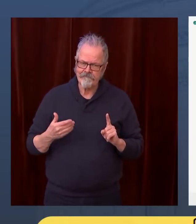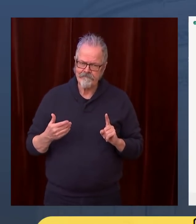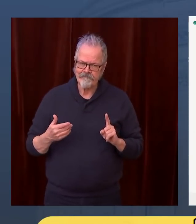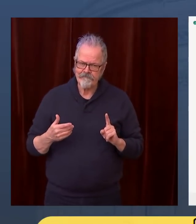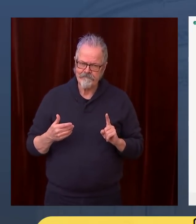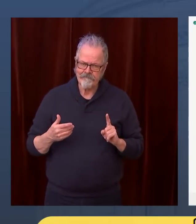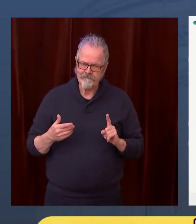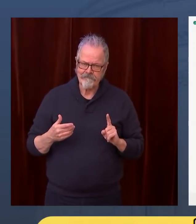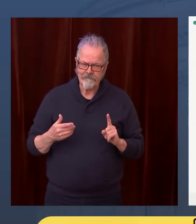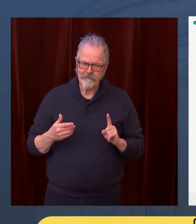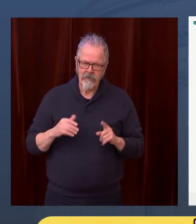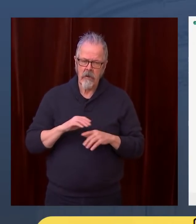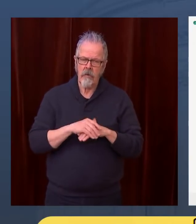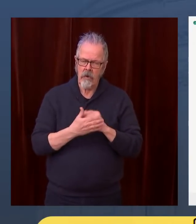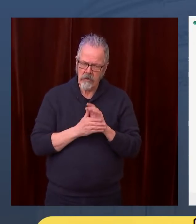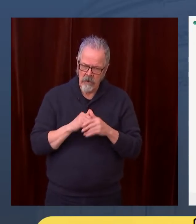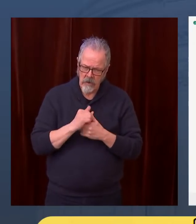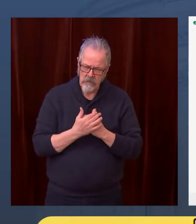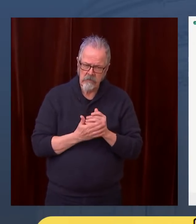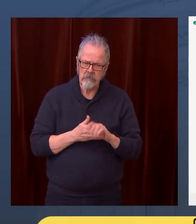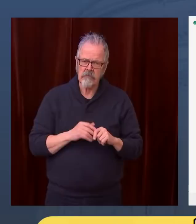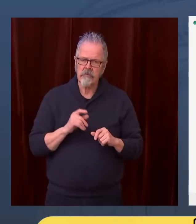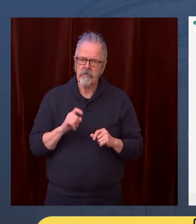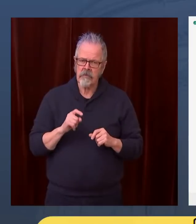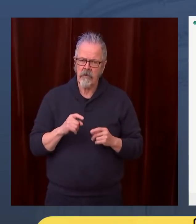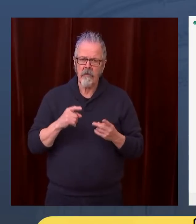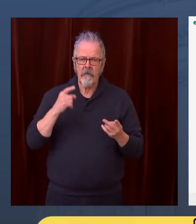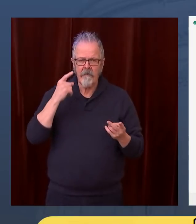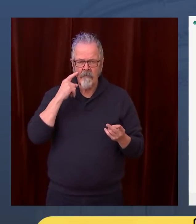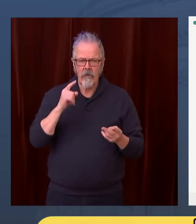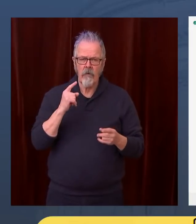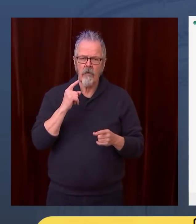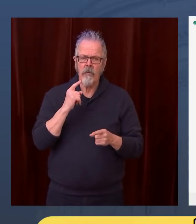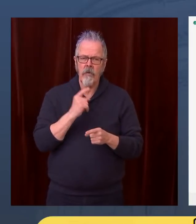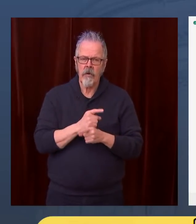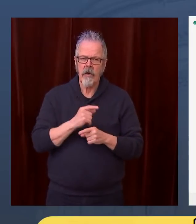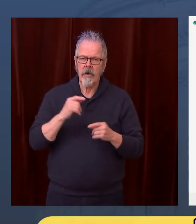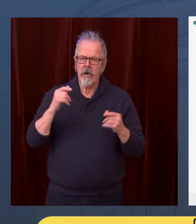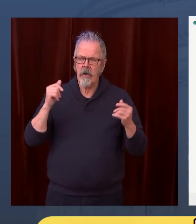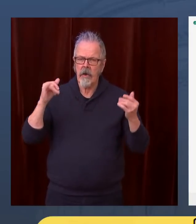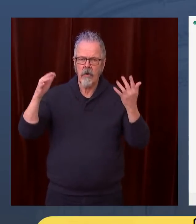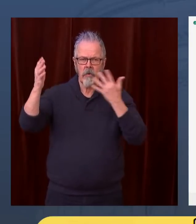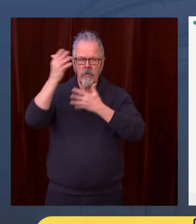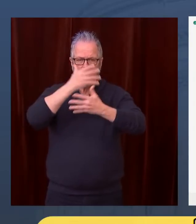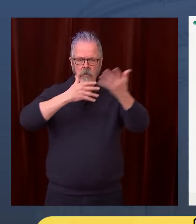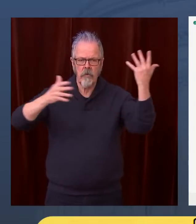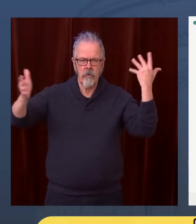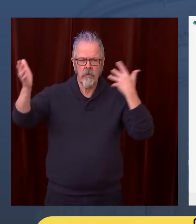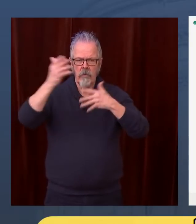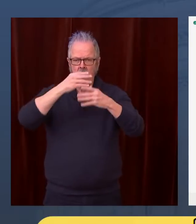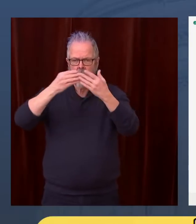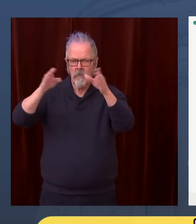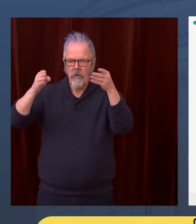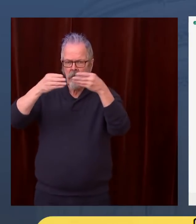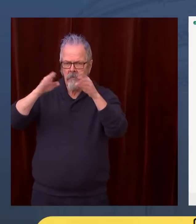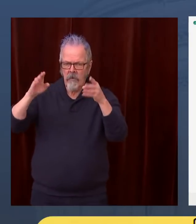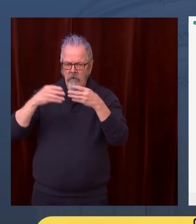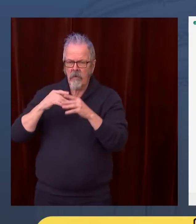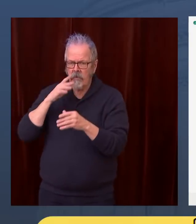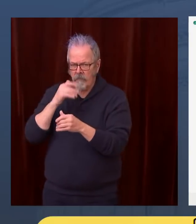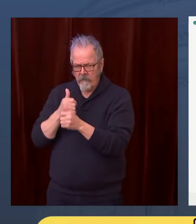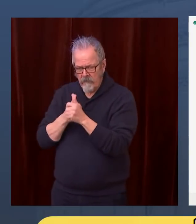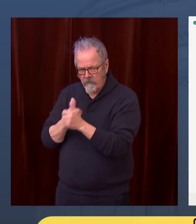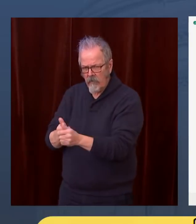hand hygiene, ventilation, environmental cleaning, those things will shift to statewide guidance. We will still recommend